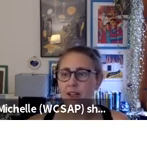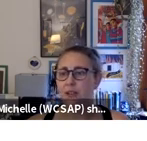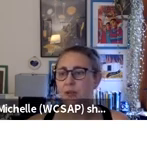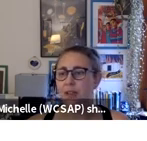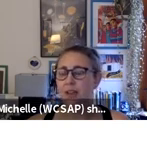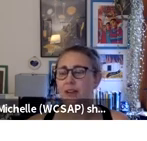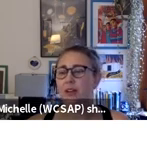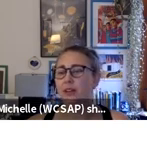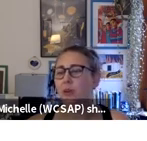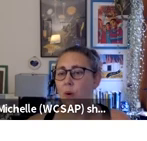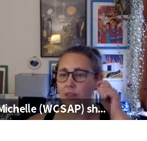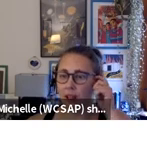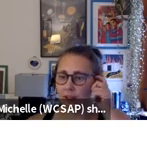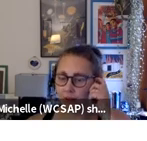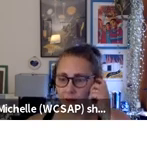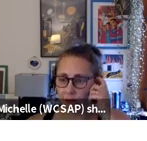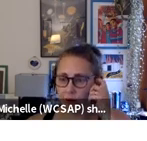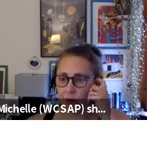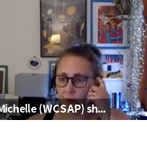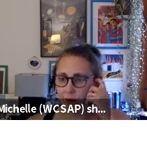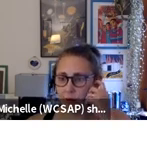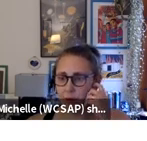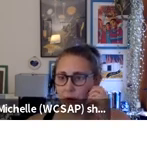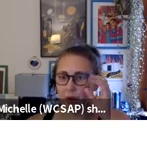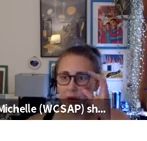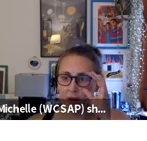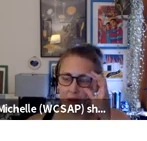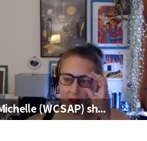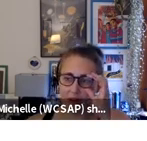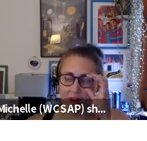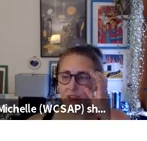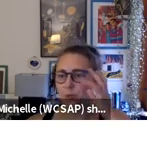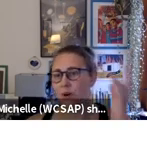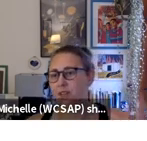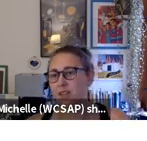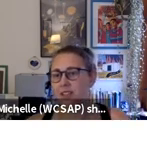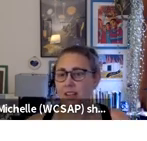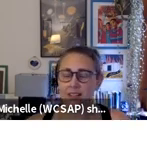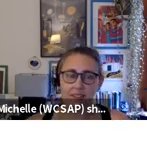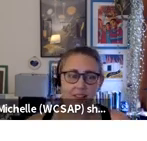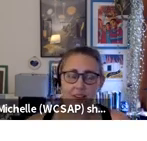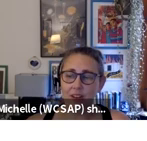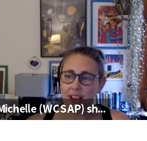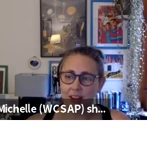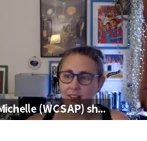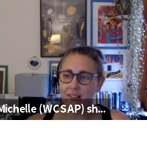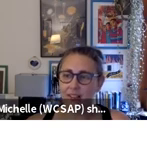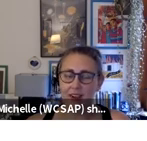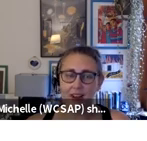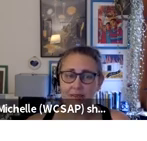I think trying to ignore the elephant in the room is just worse than just saying, you know,